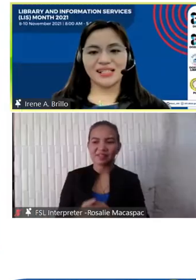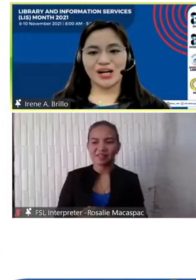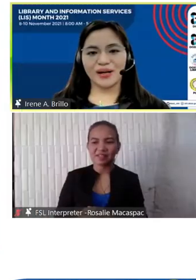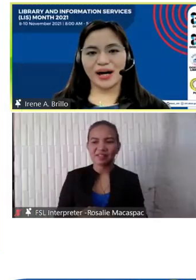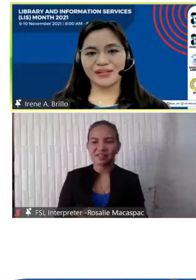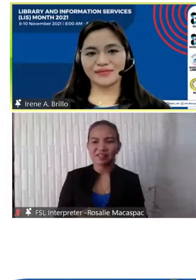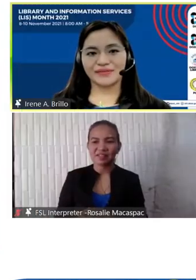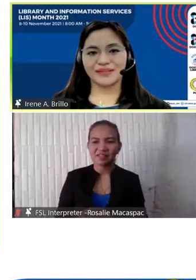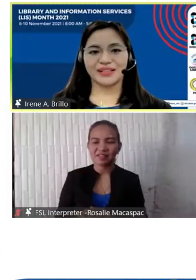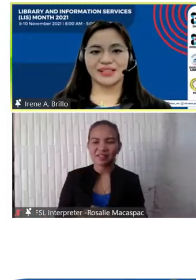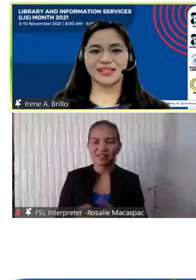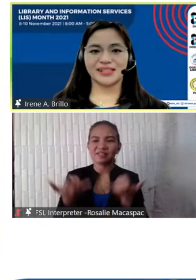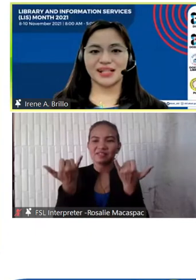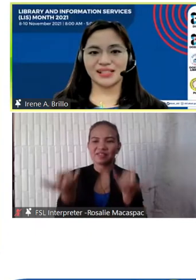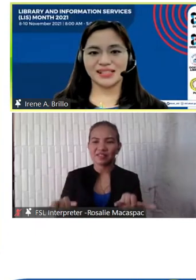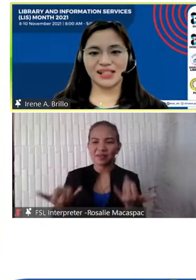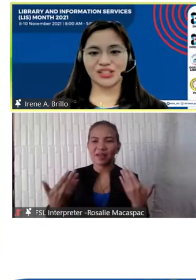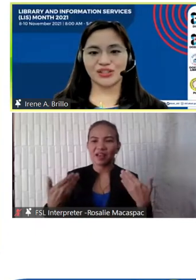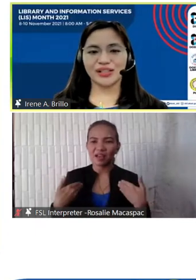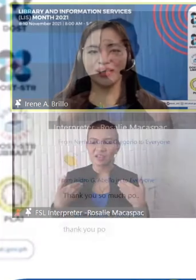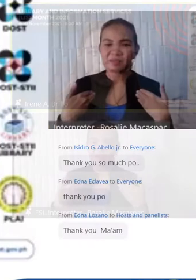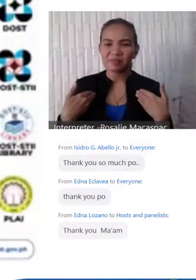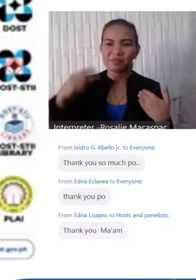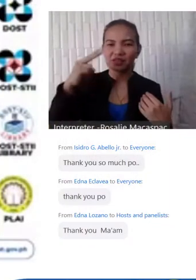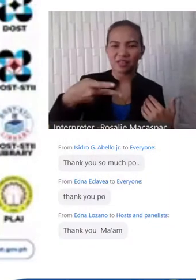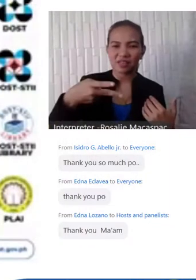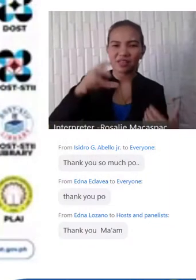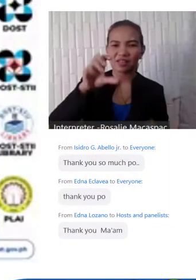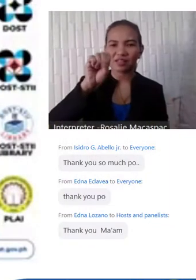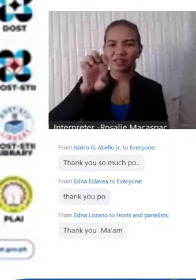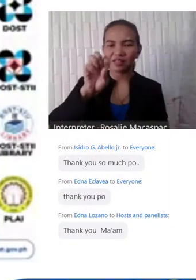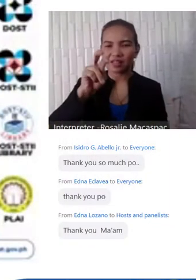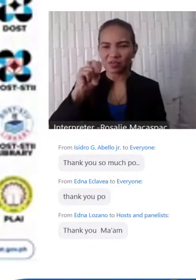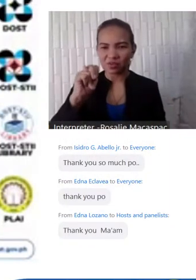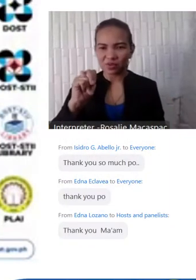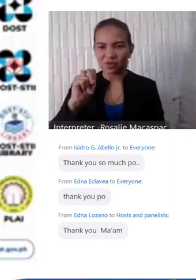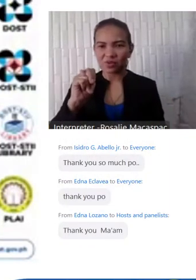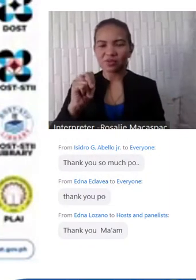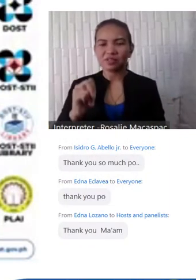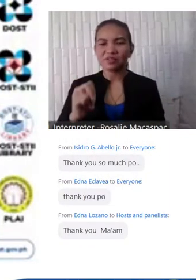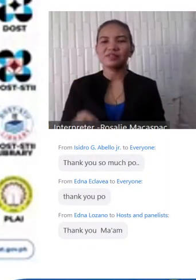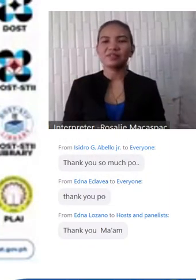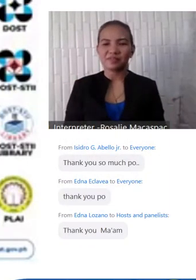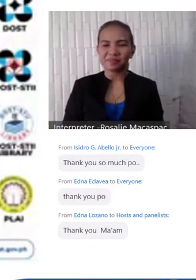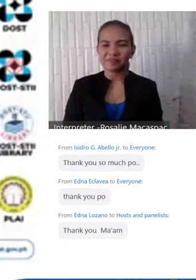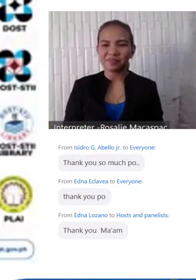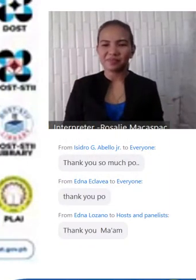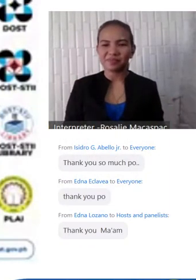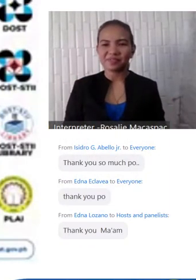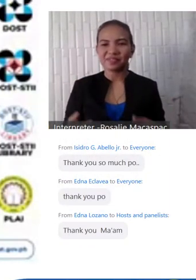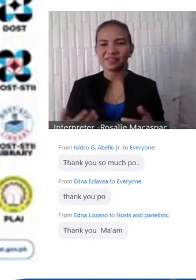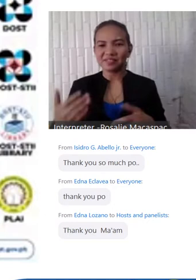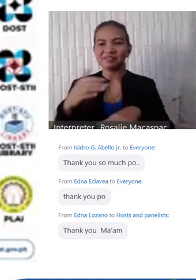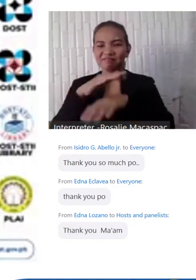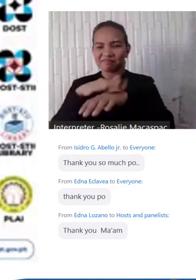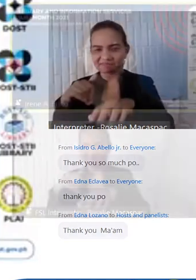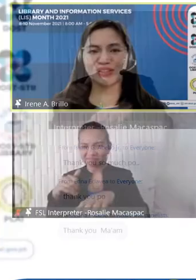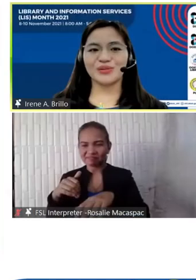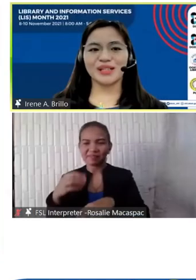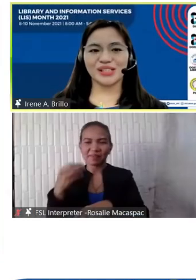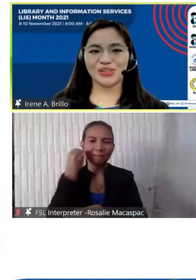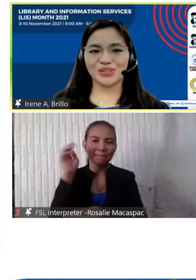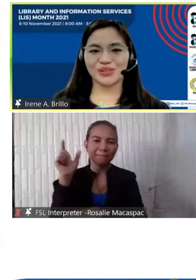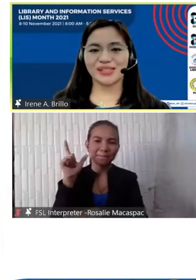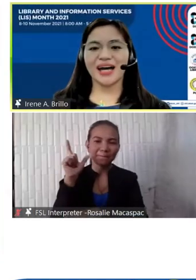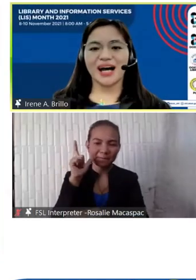Let us now have the second session. And as usual, let's call on Ms. Linderlit M. Maglake